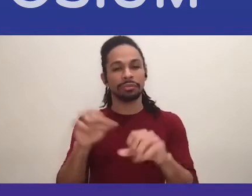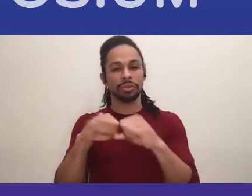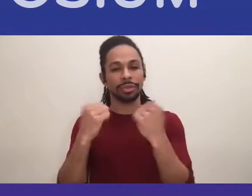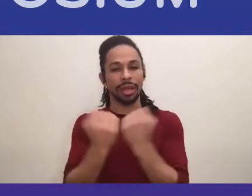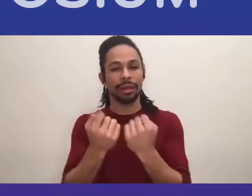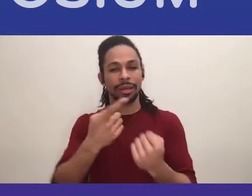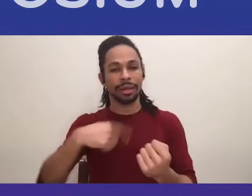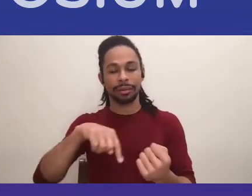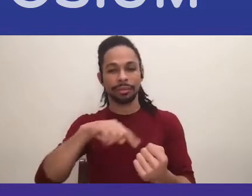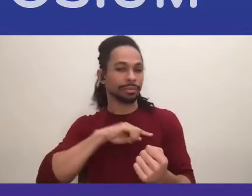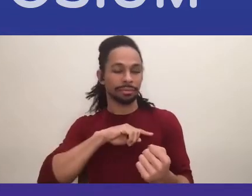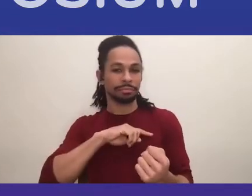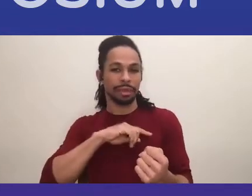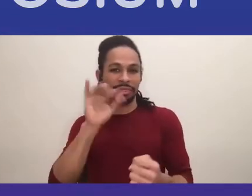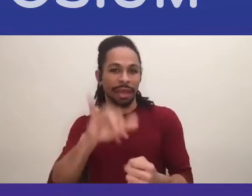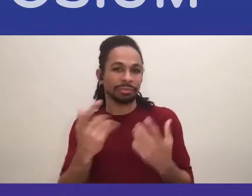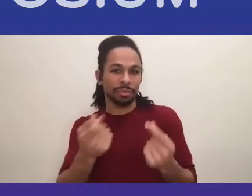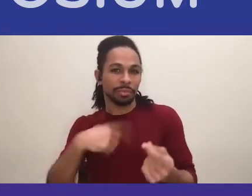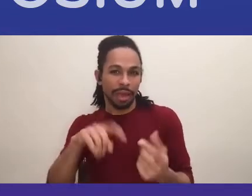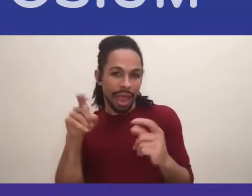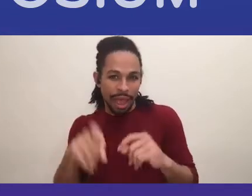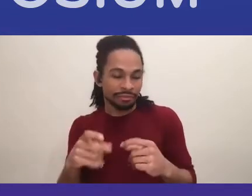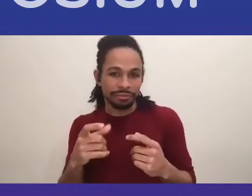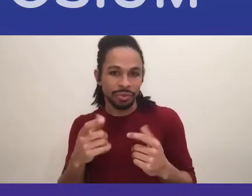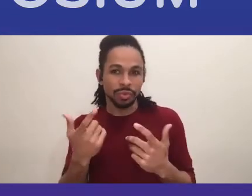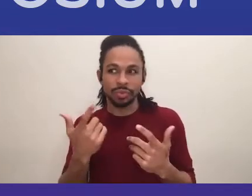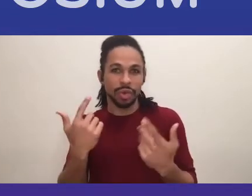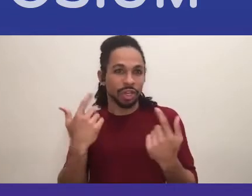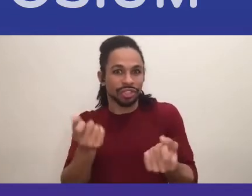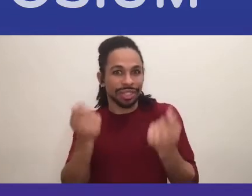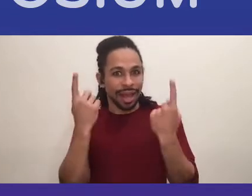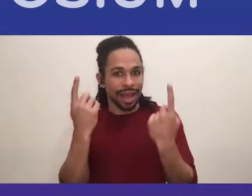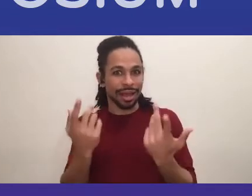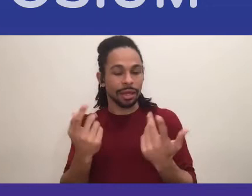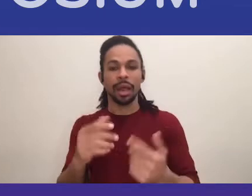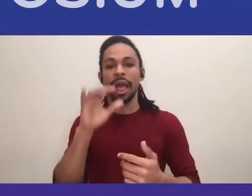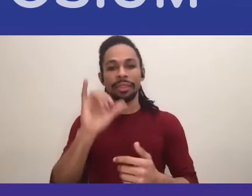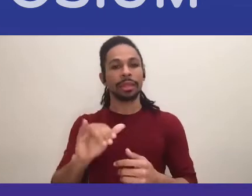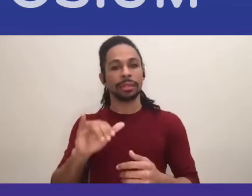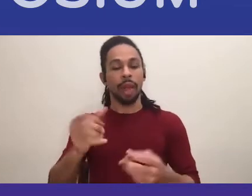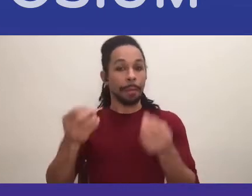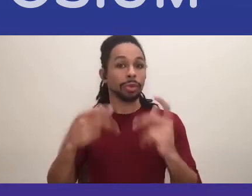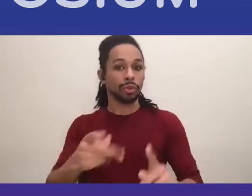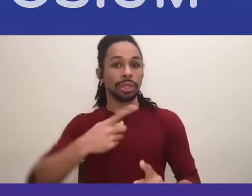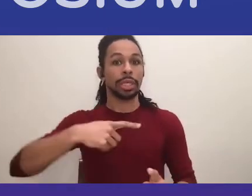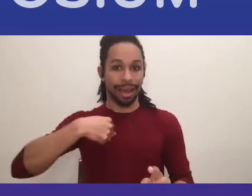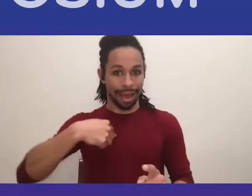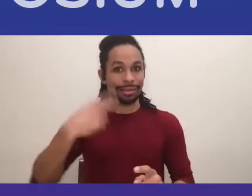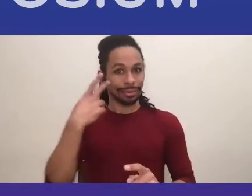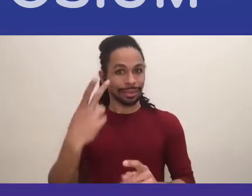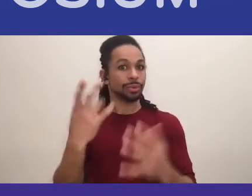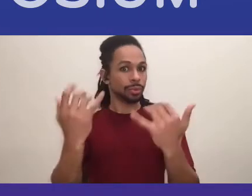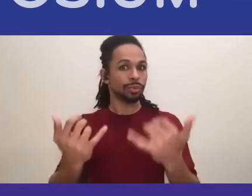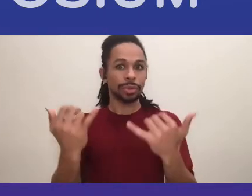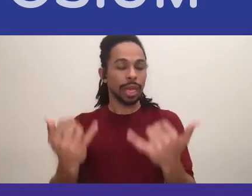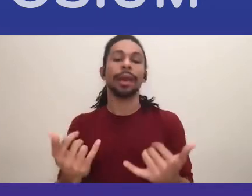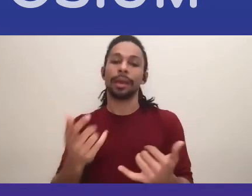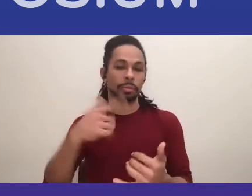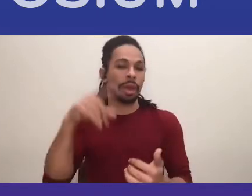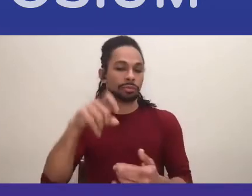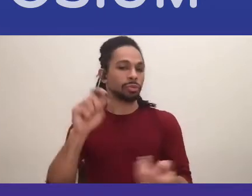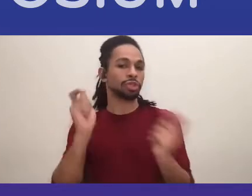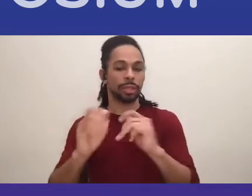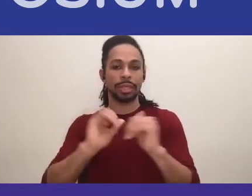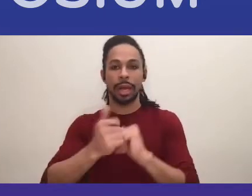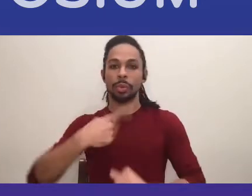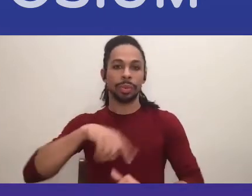and that's kind of like the opportunity I see today, that we have to change how we